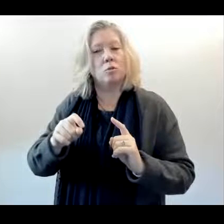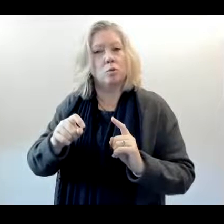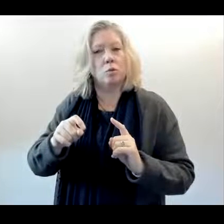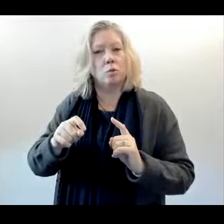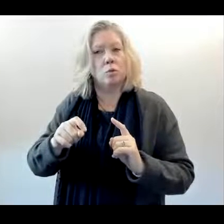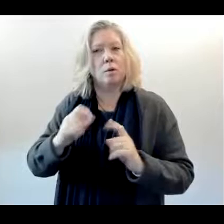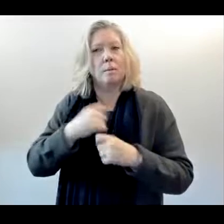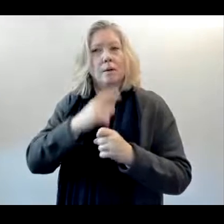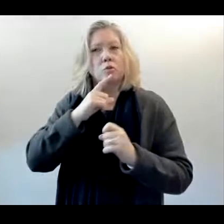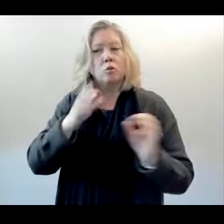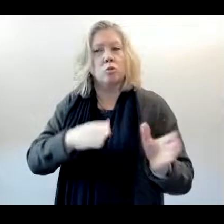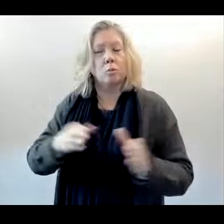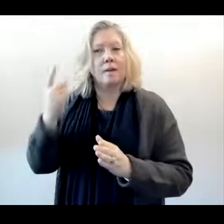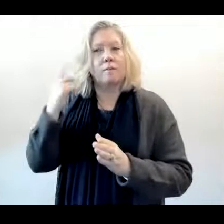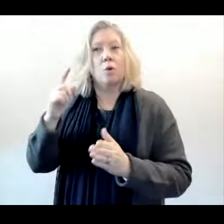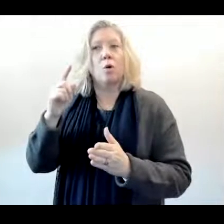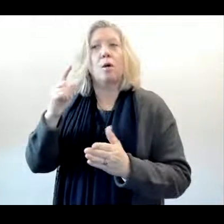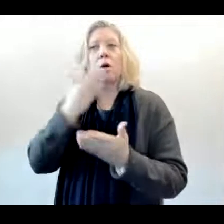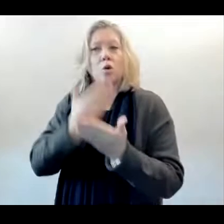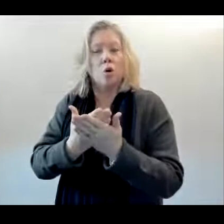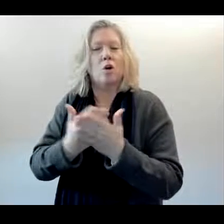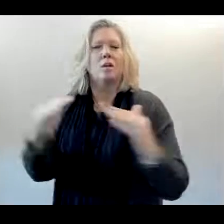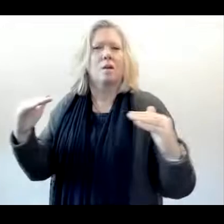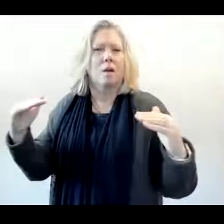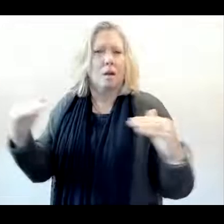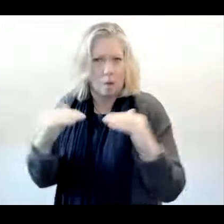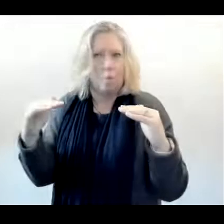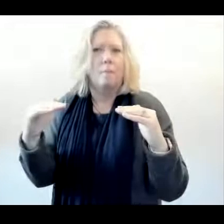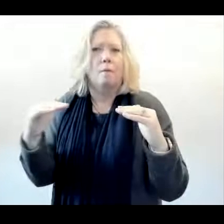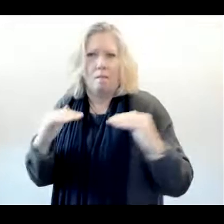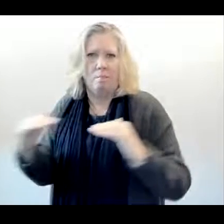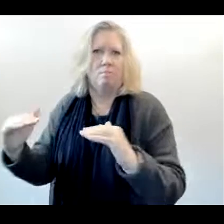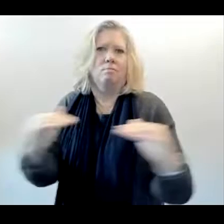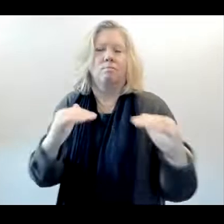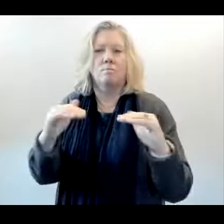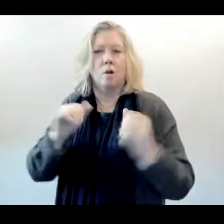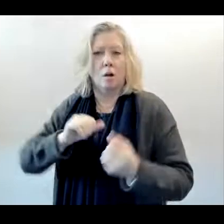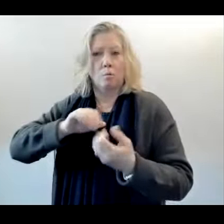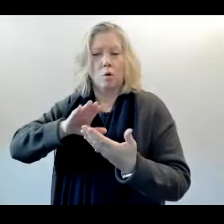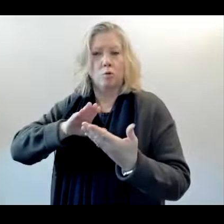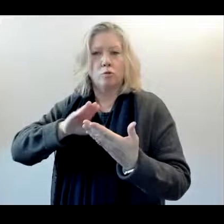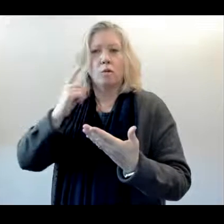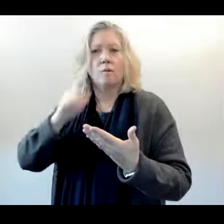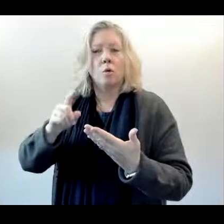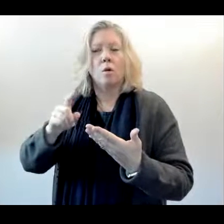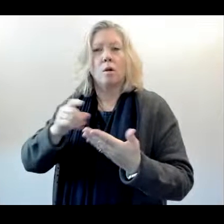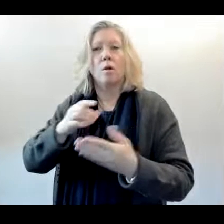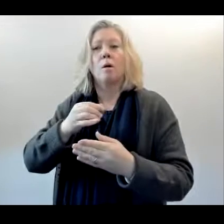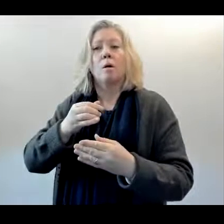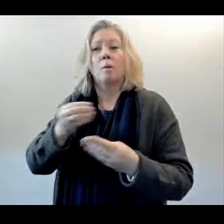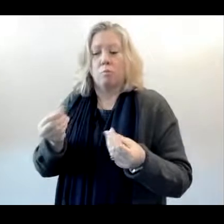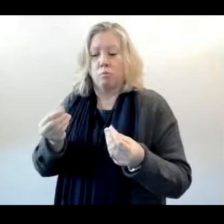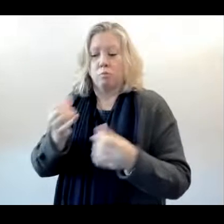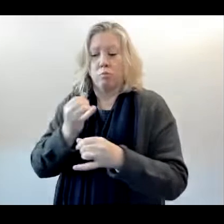to plan for a viable and equitable approach to the problem of land owned by the 3 taxing properties